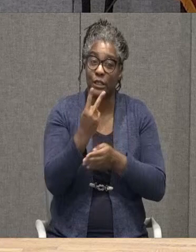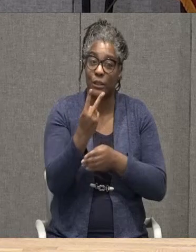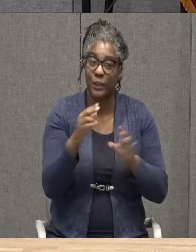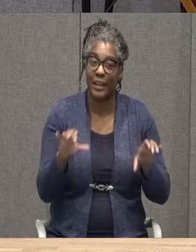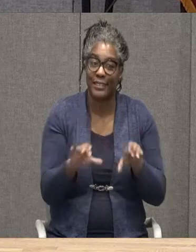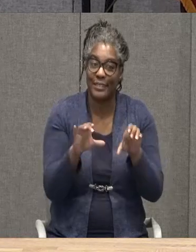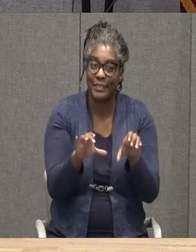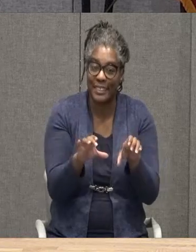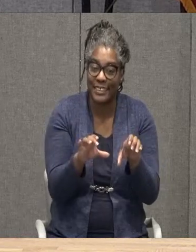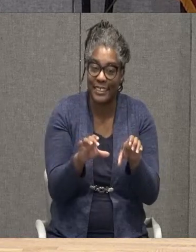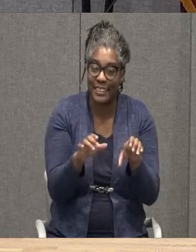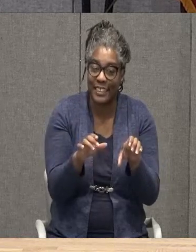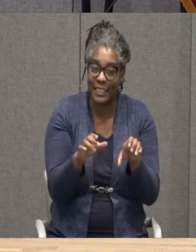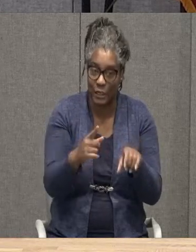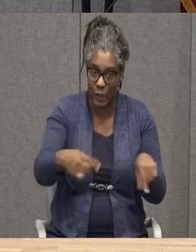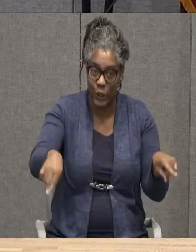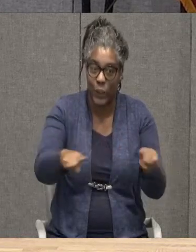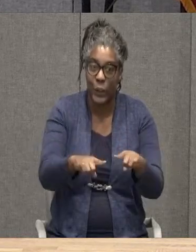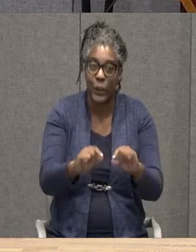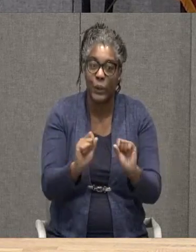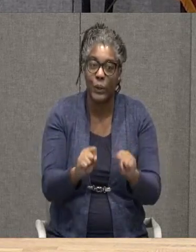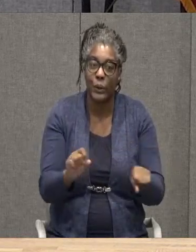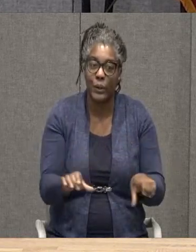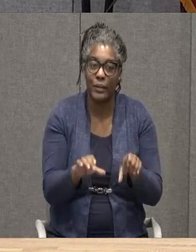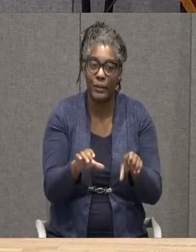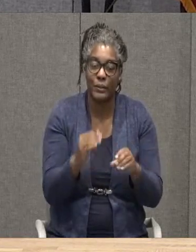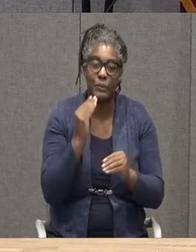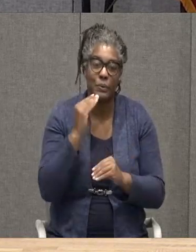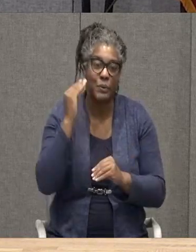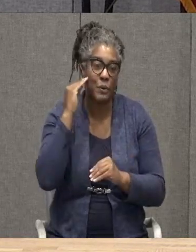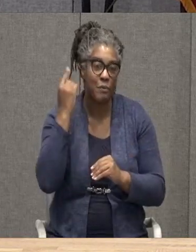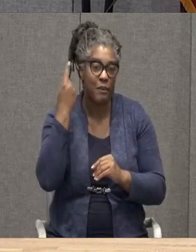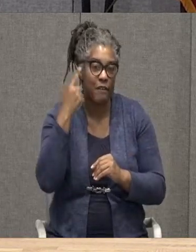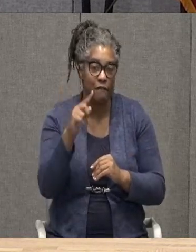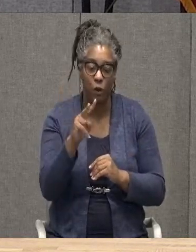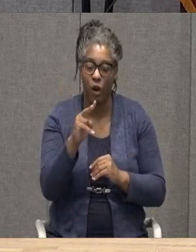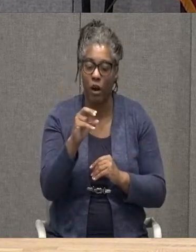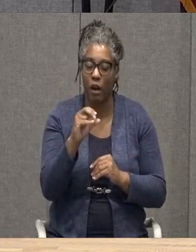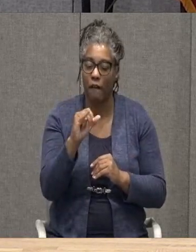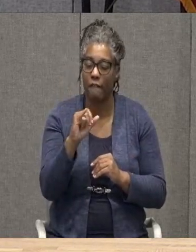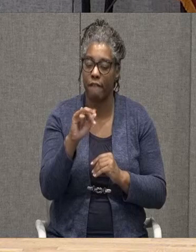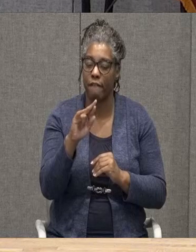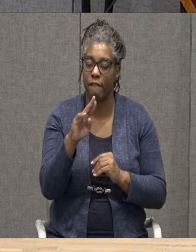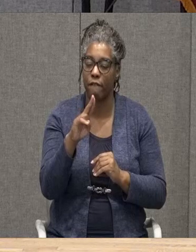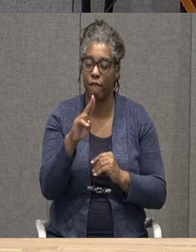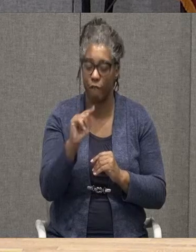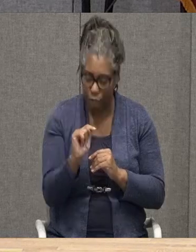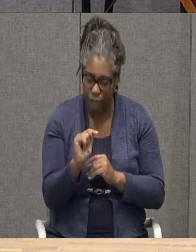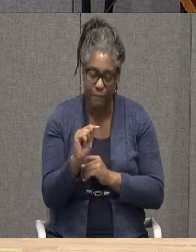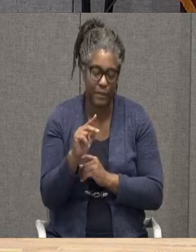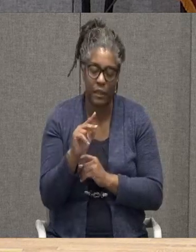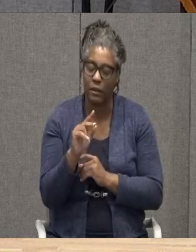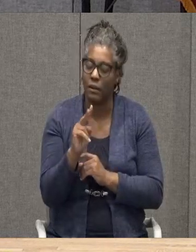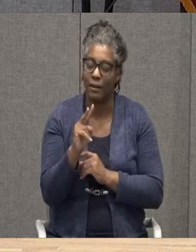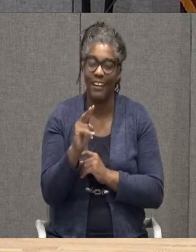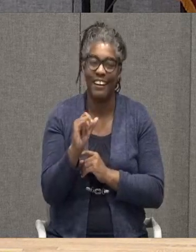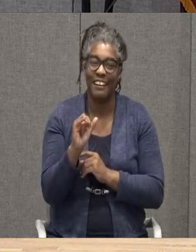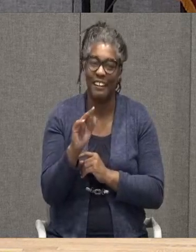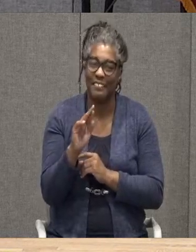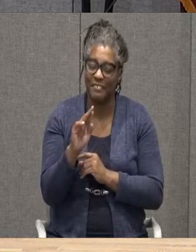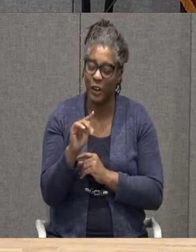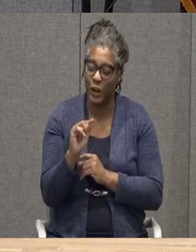that you all can do at home for virtual field day. I hope you all had fun. We will